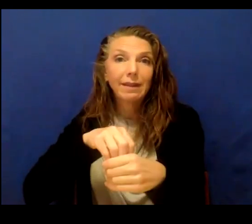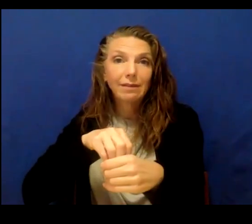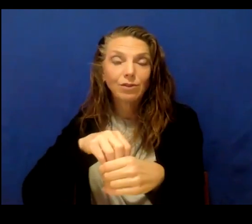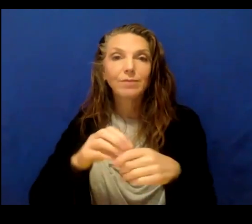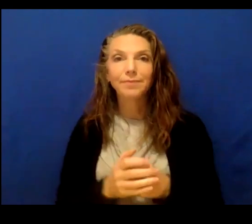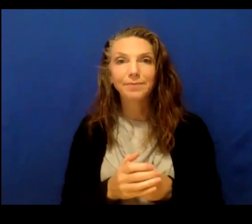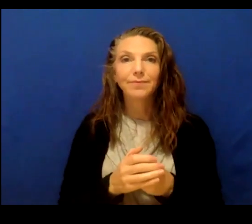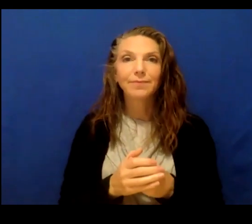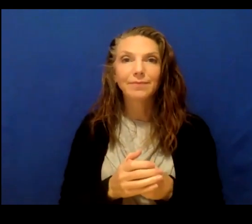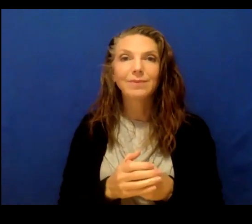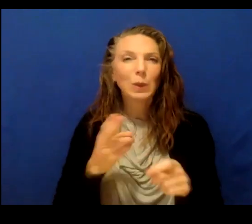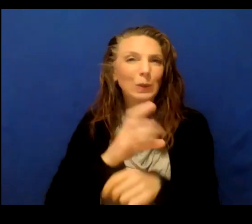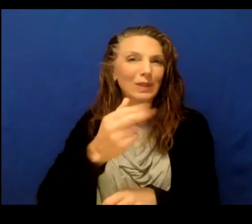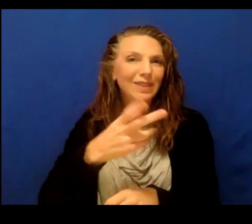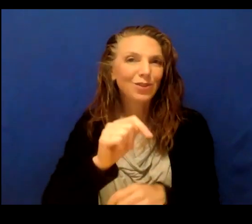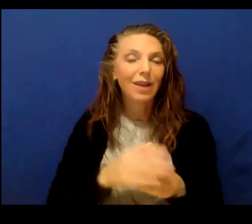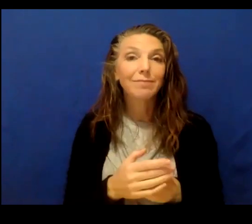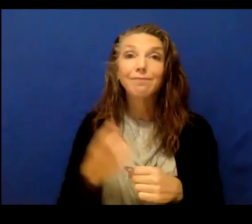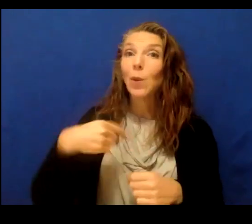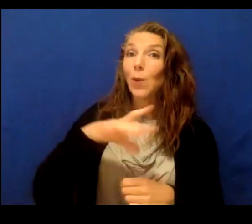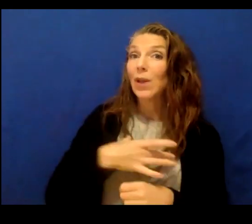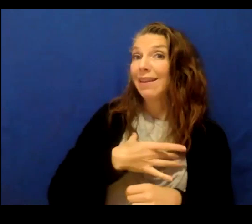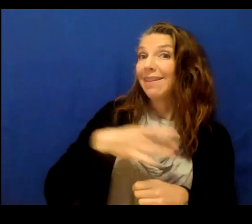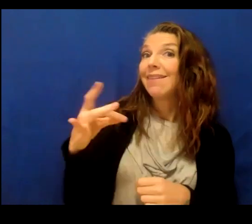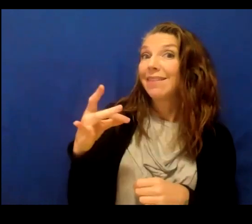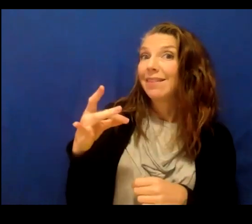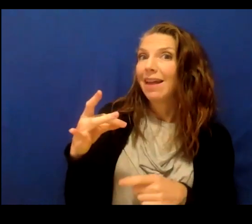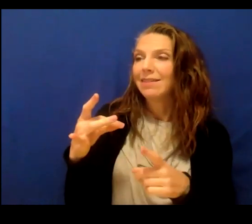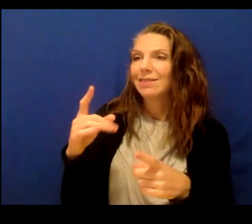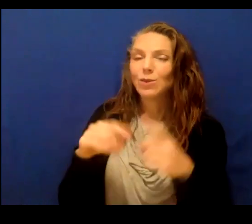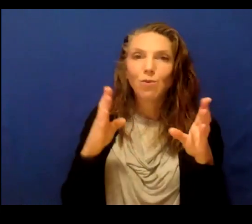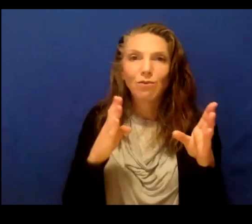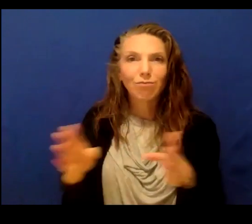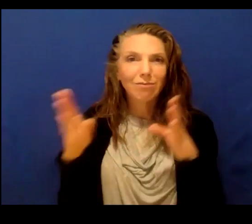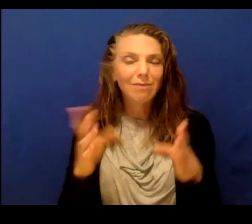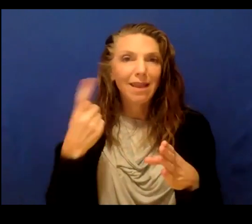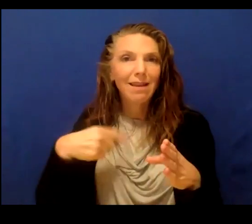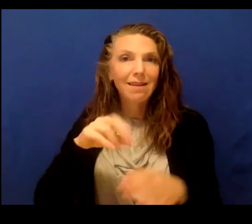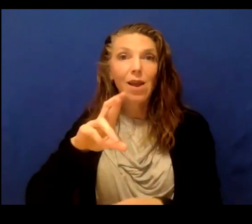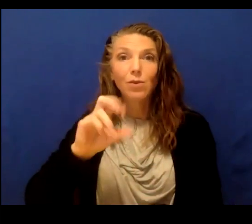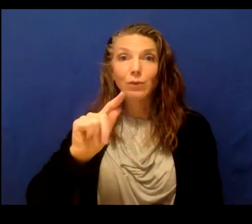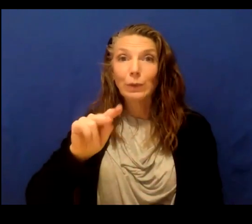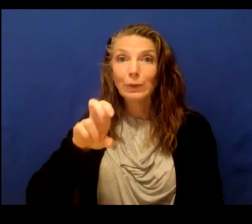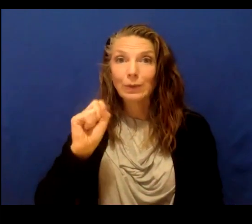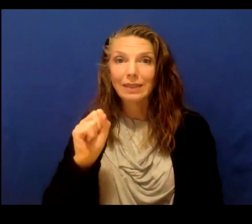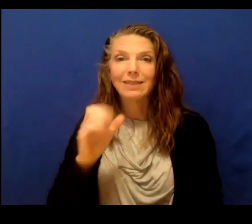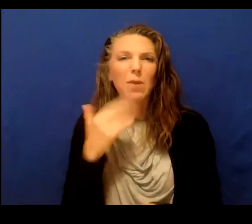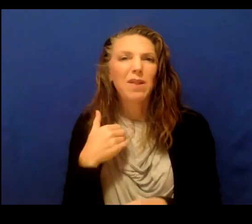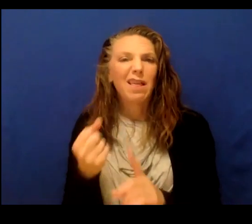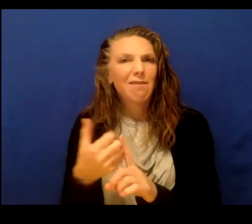organize the environment with routines because doing it in this way, and I'll have a few more comments